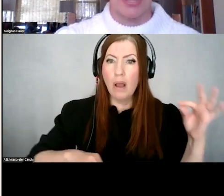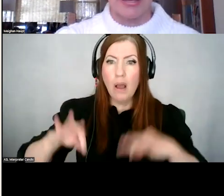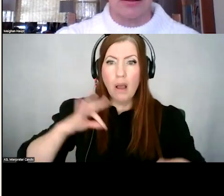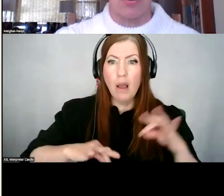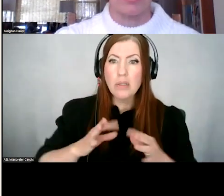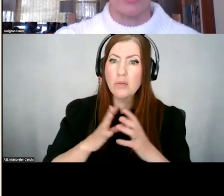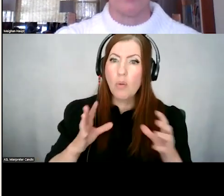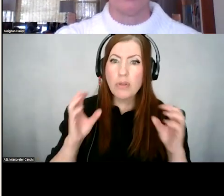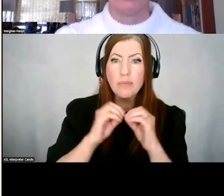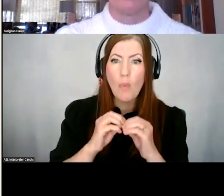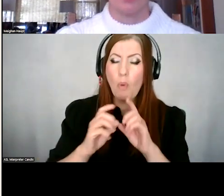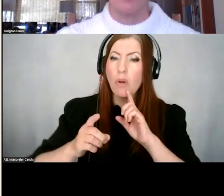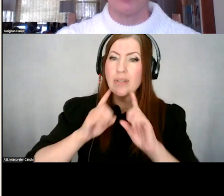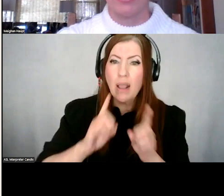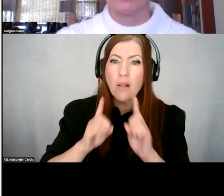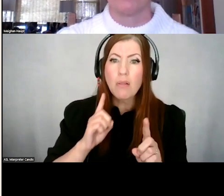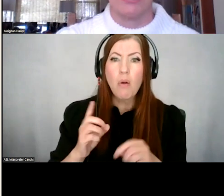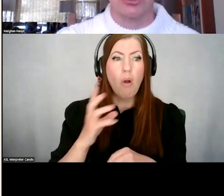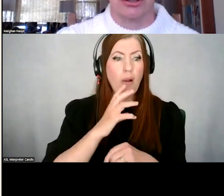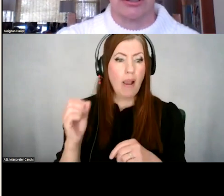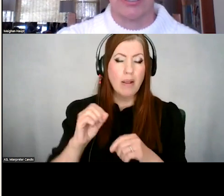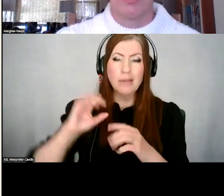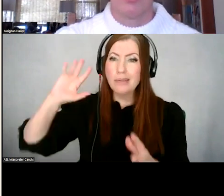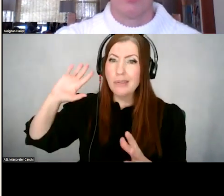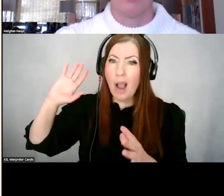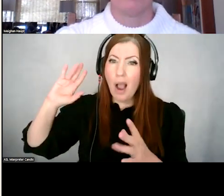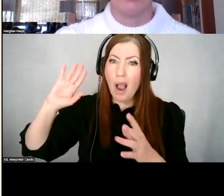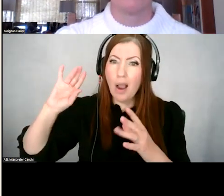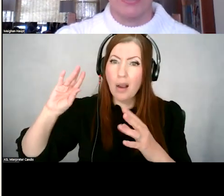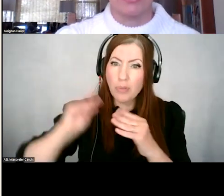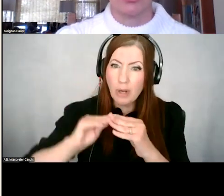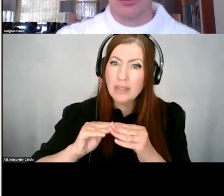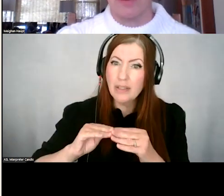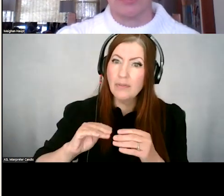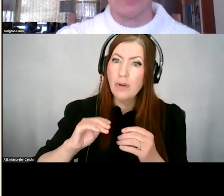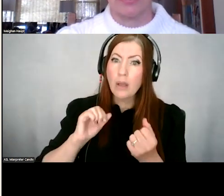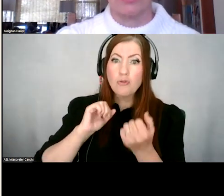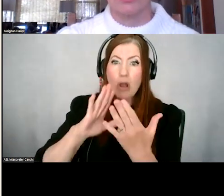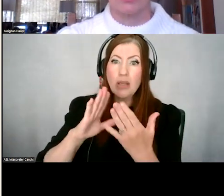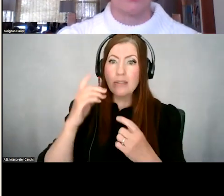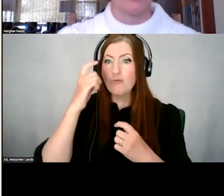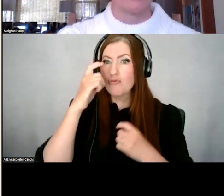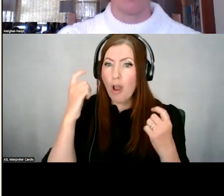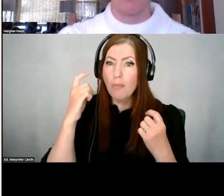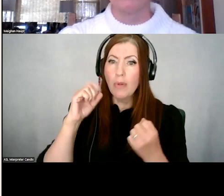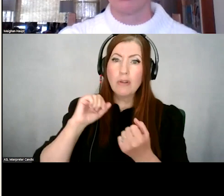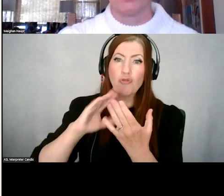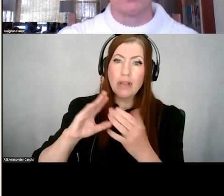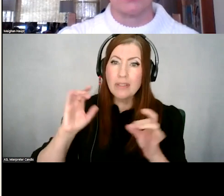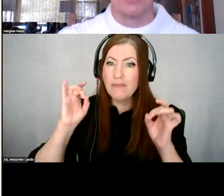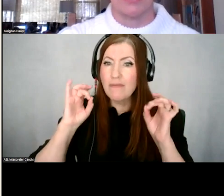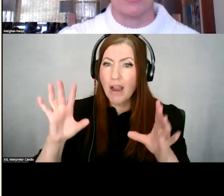And the dialogue and the comprehensive nature of addressing trauma and violence in all